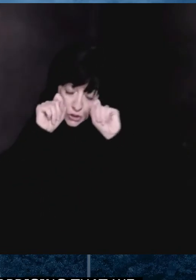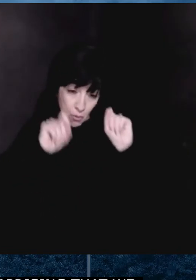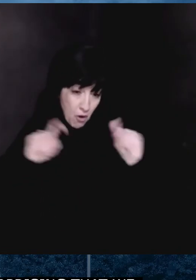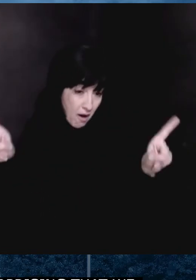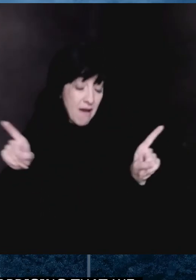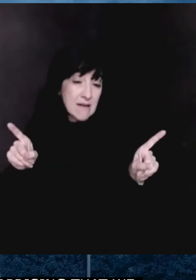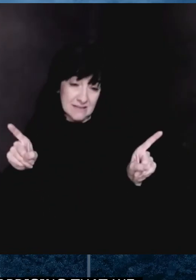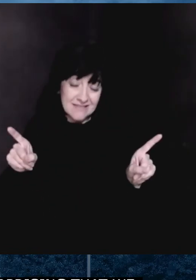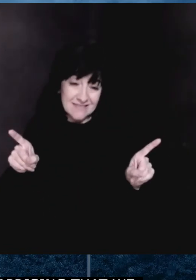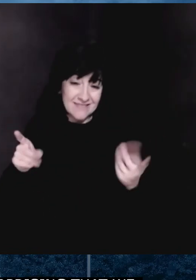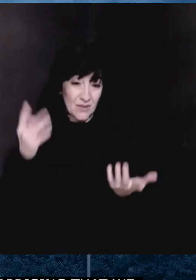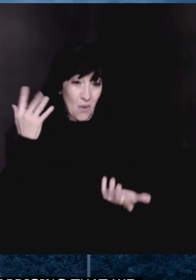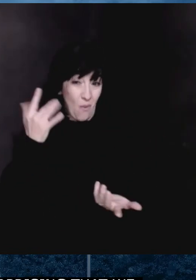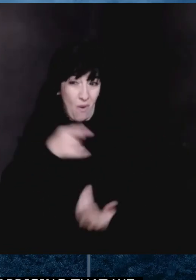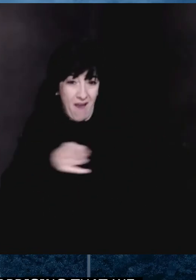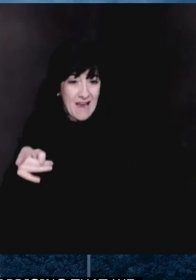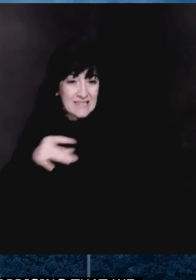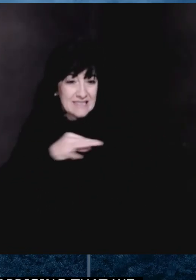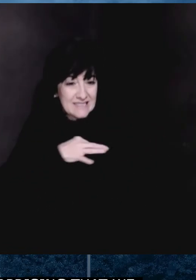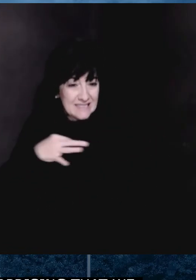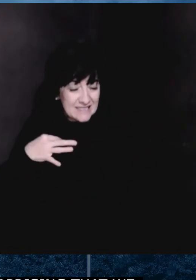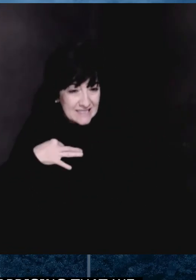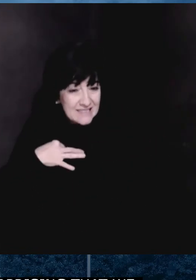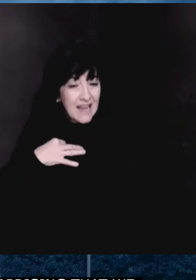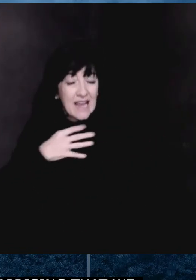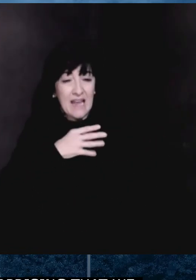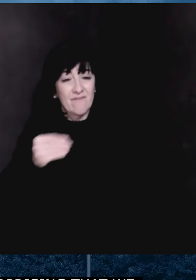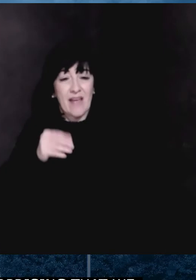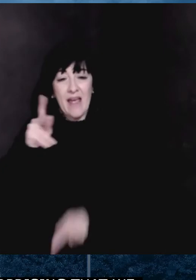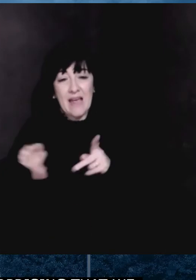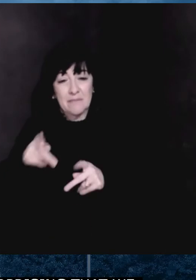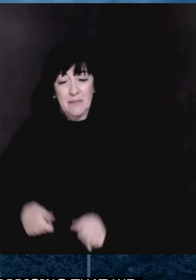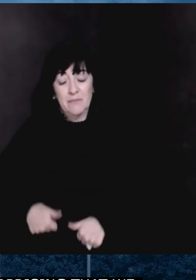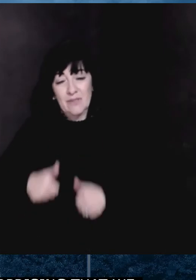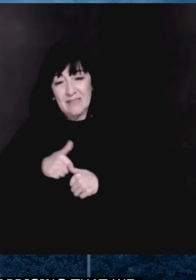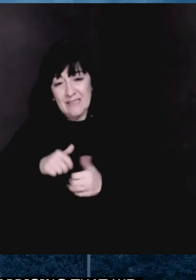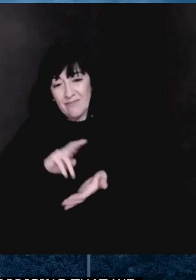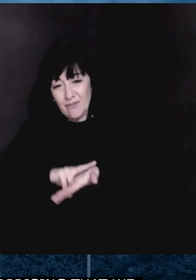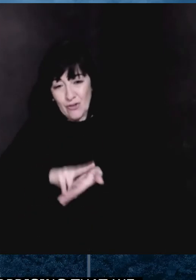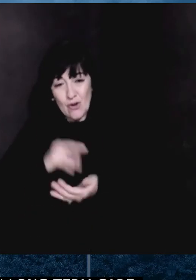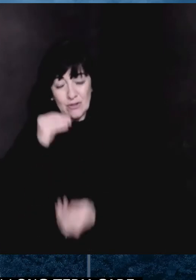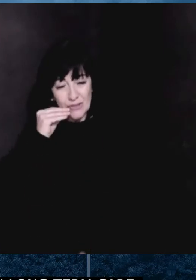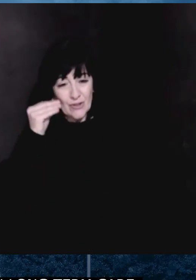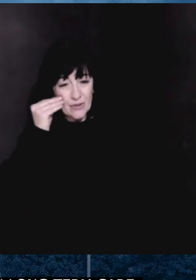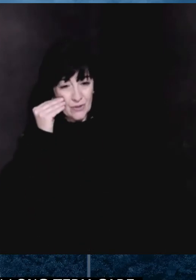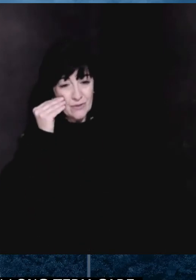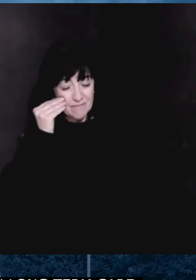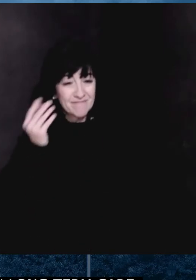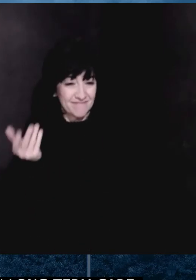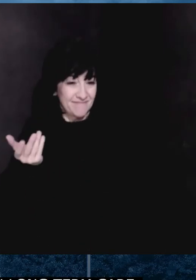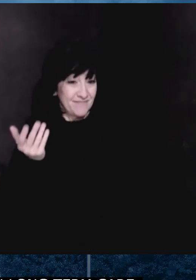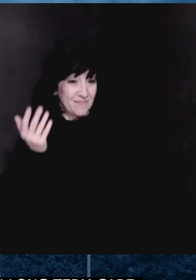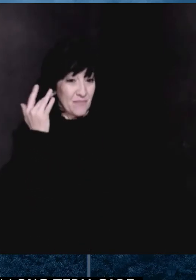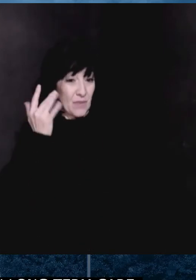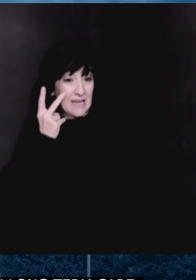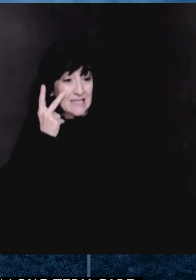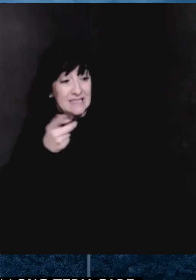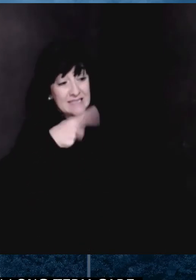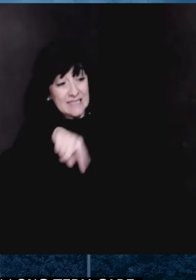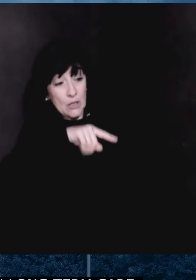among staff and residents in long-term care over the past month, given the significant increase in